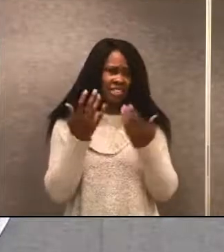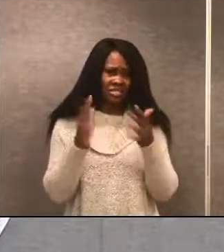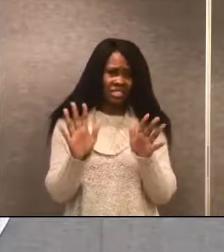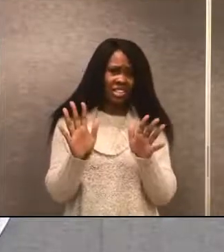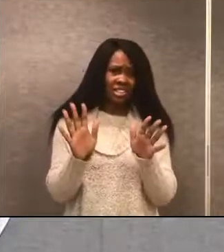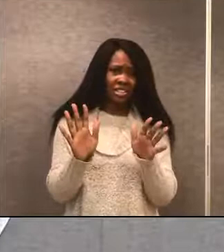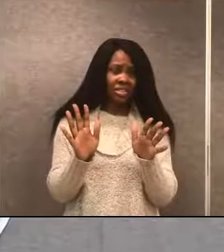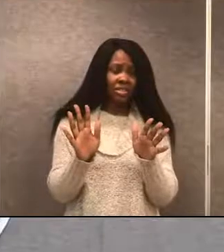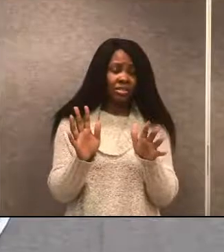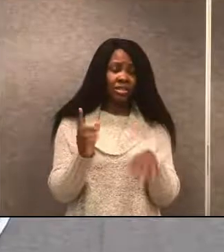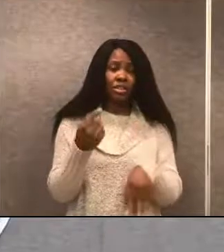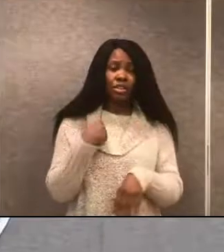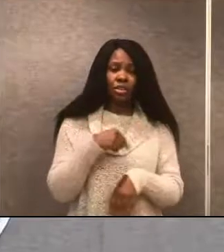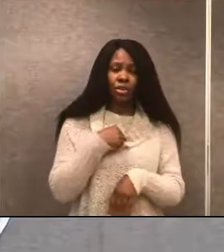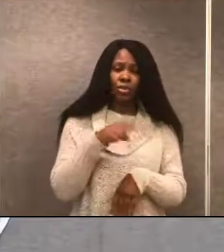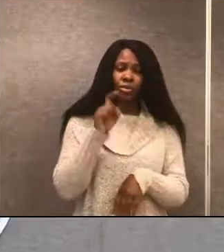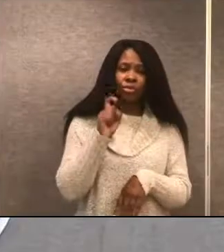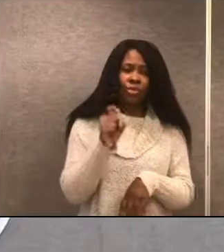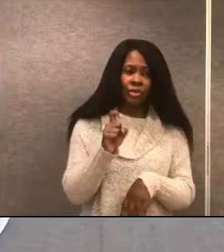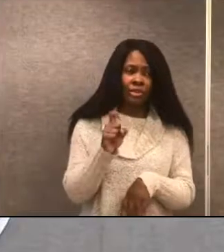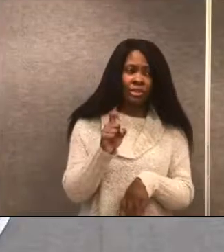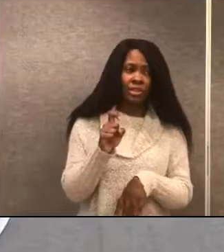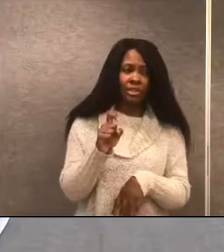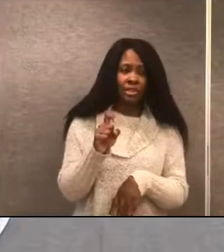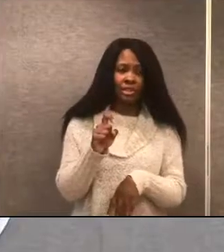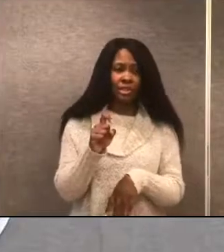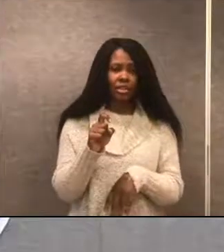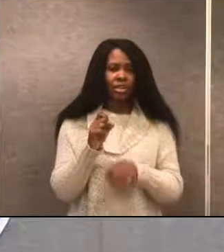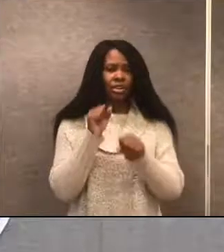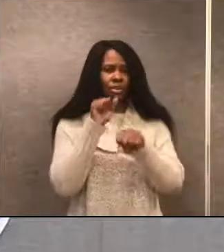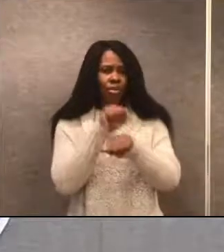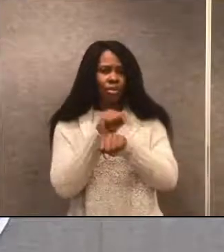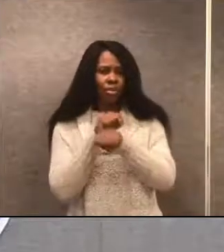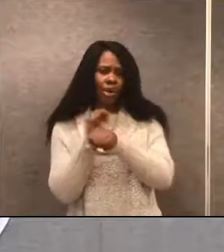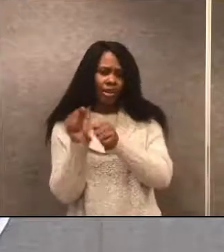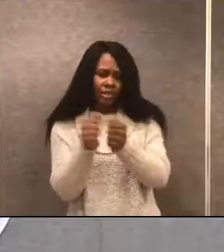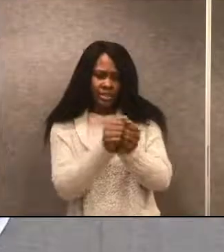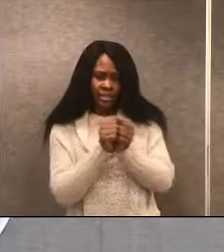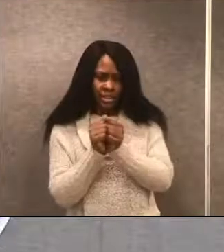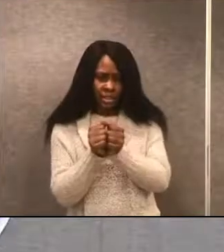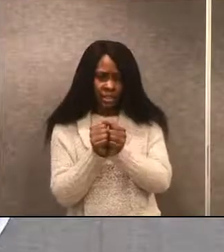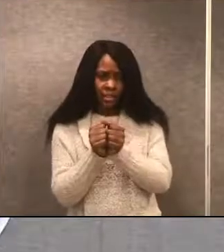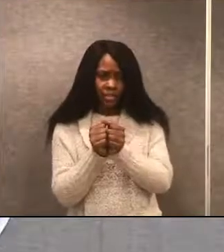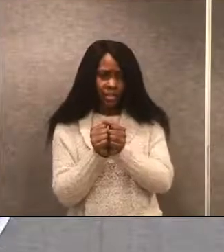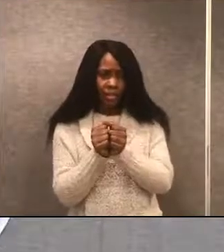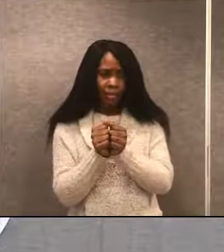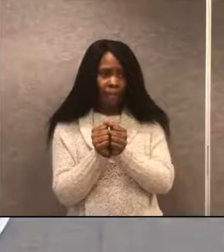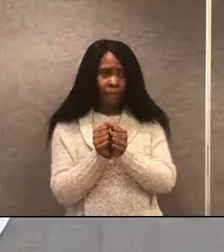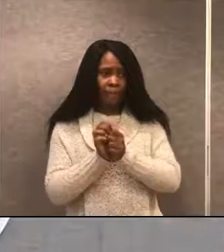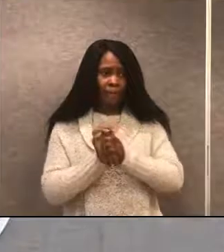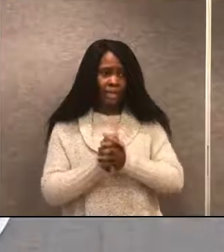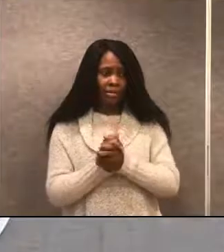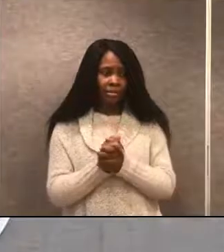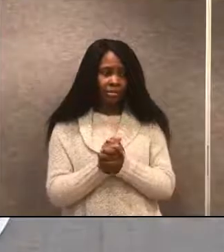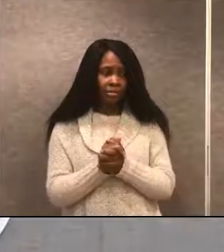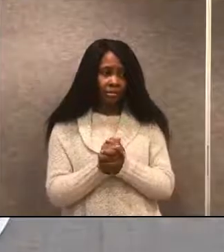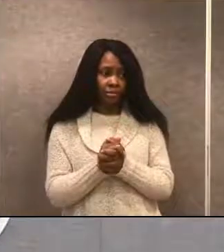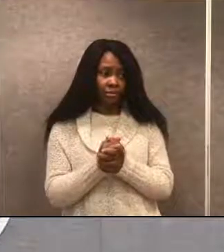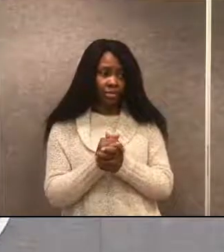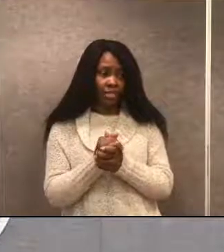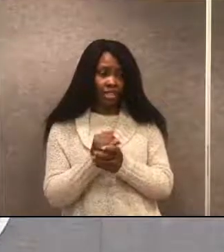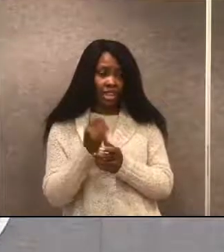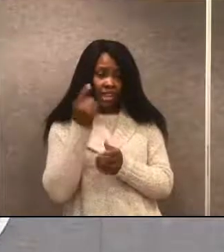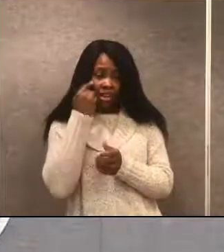have to be that village where our superintendent talked about earlier, and Dr. Harvard and Ms. Champagne. And if we're going to be